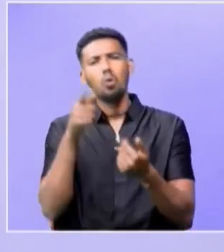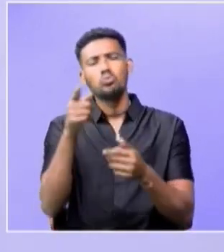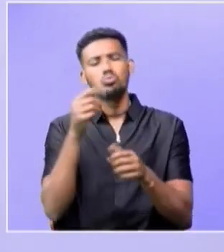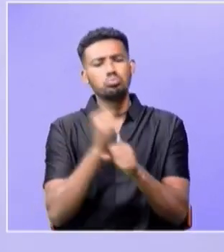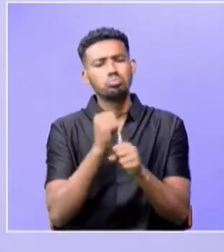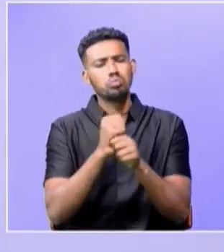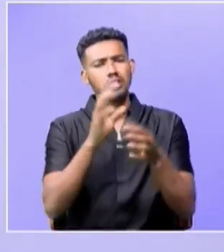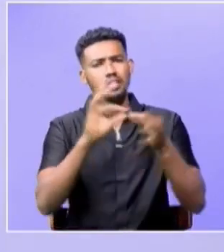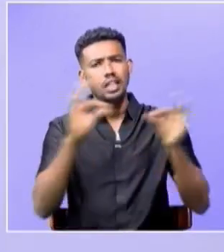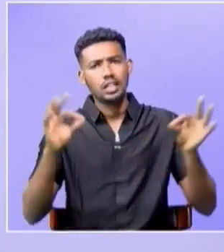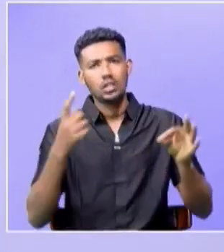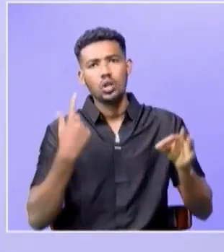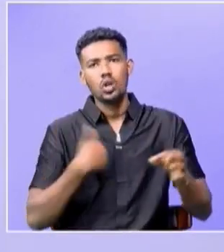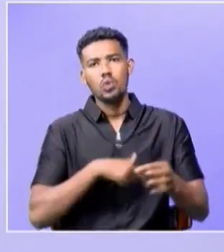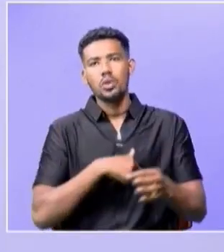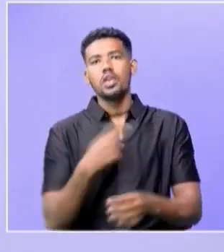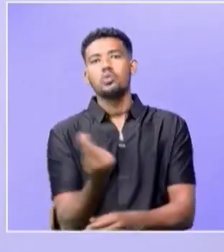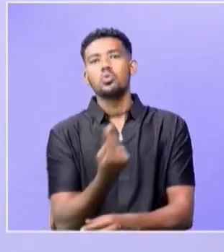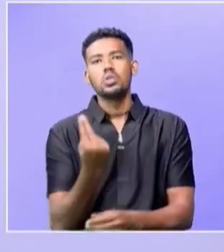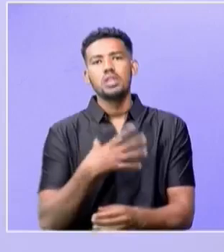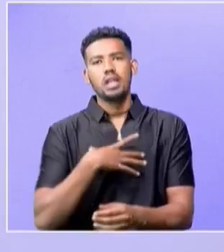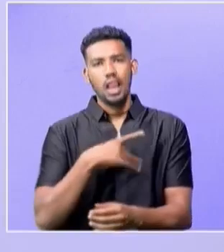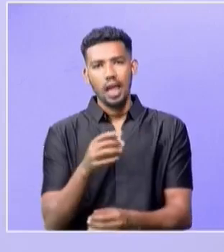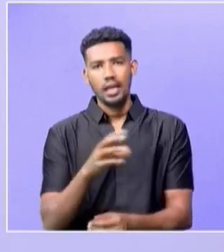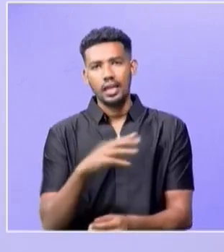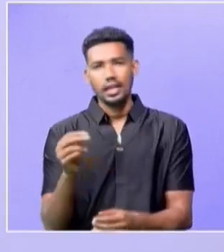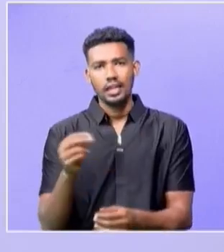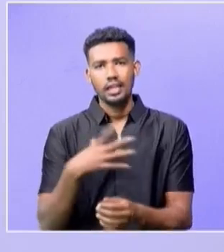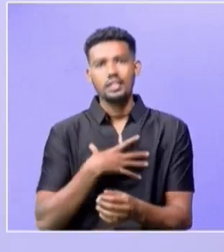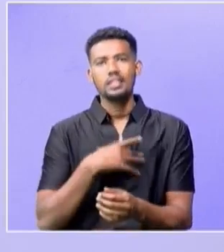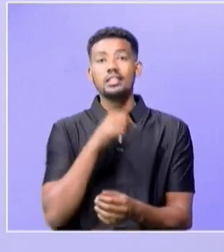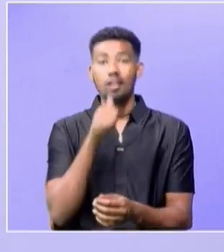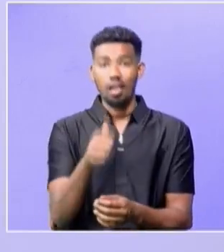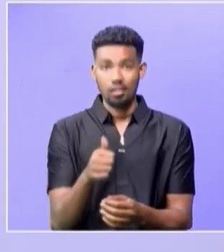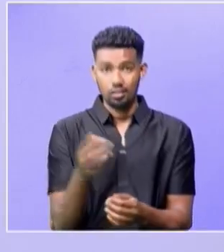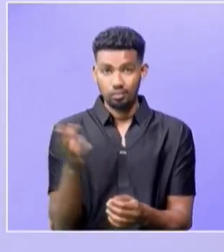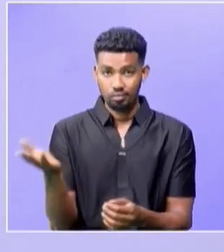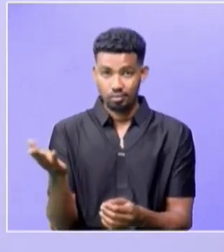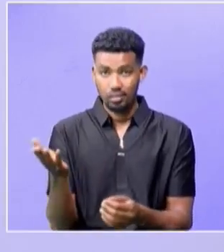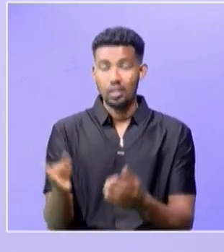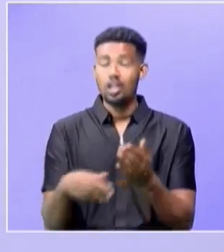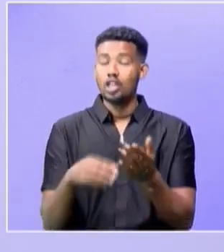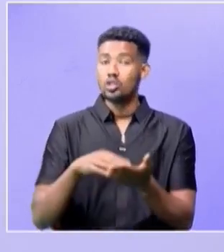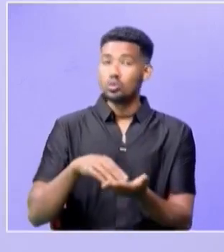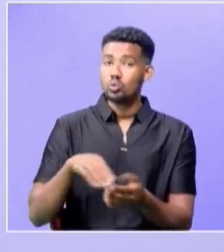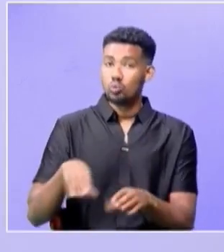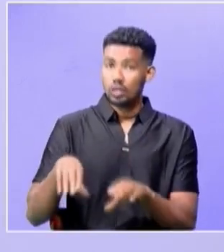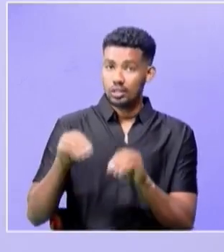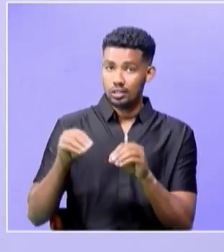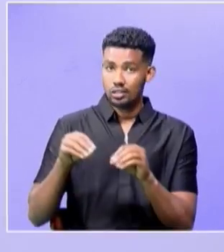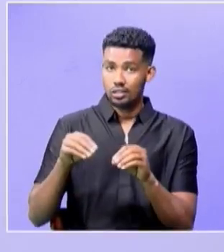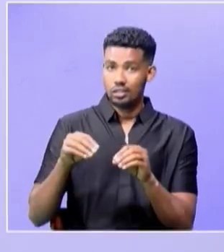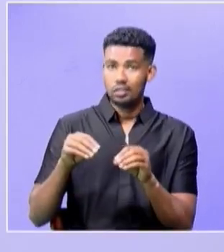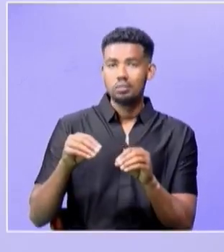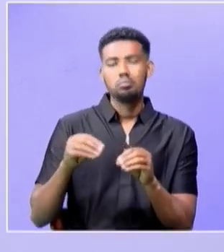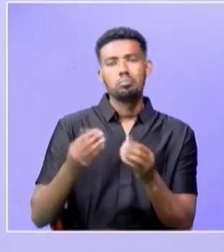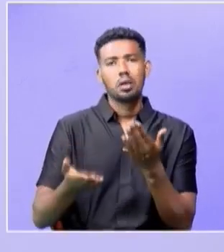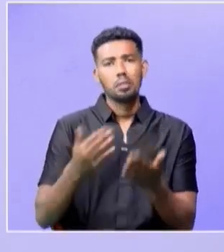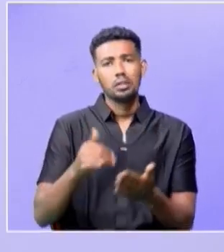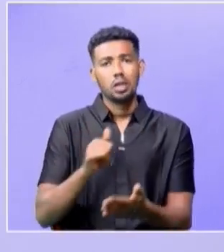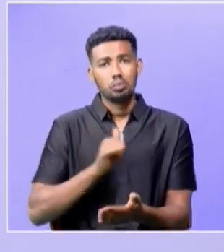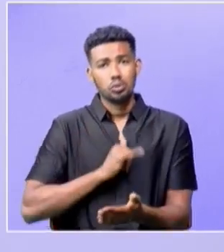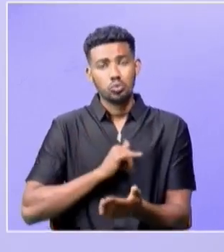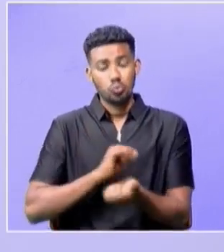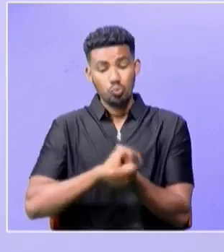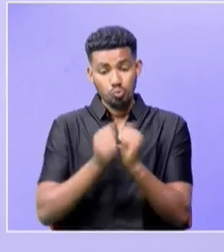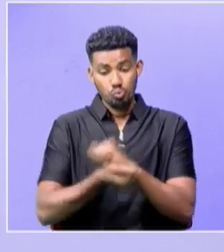you are using like and dislike. Here is subject. When we say student is subject, we can say pronoun, he,